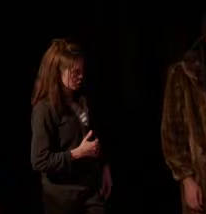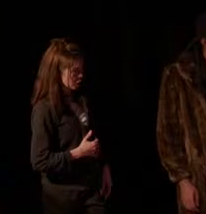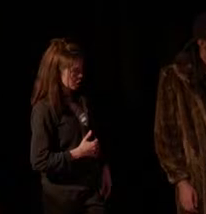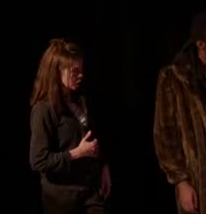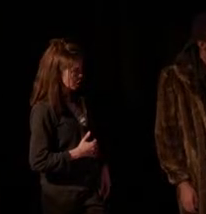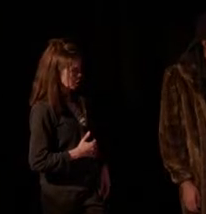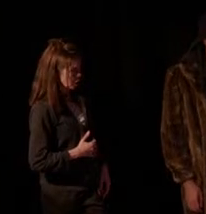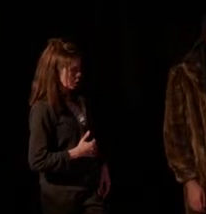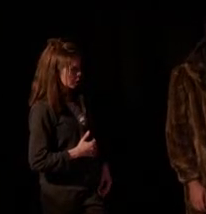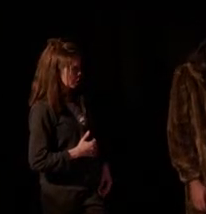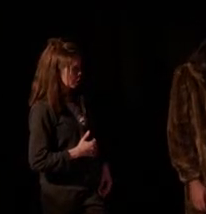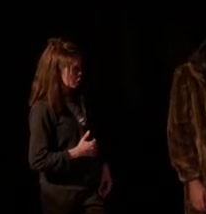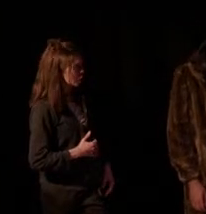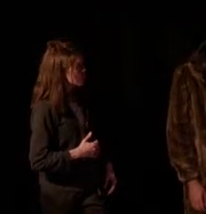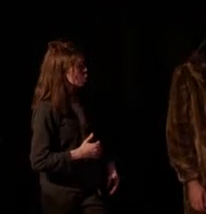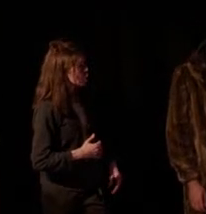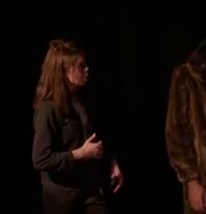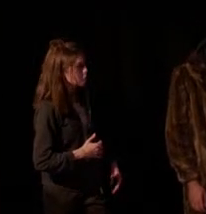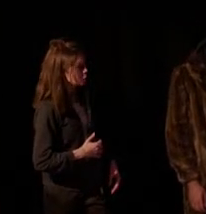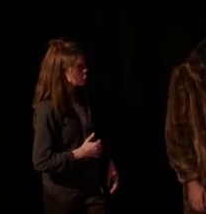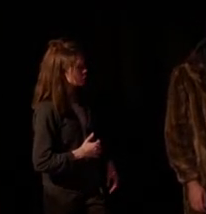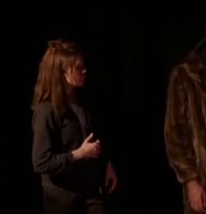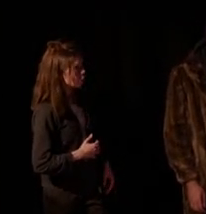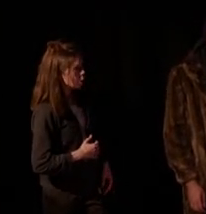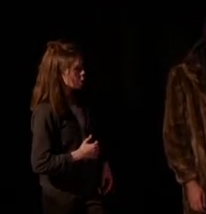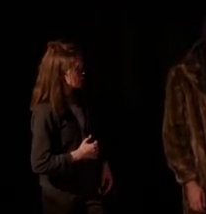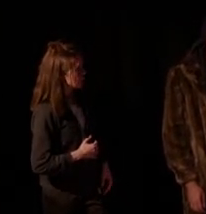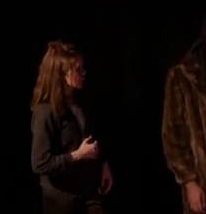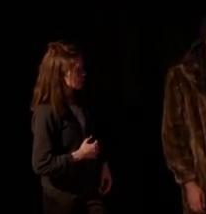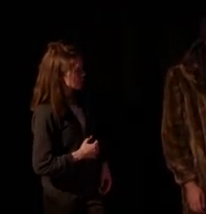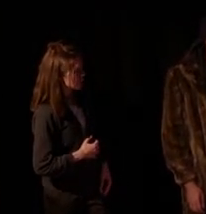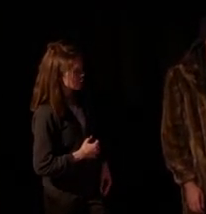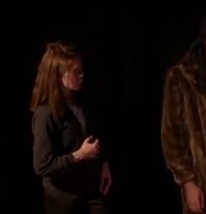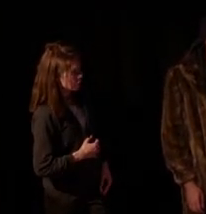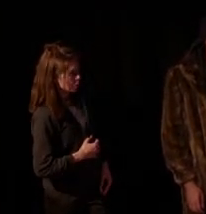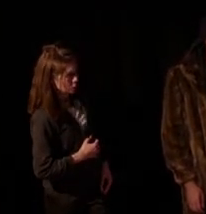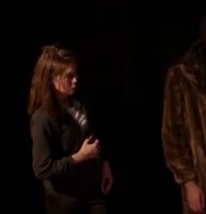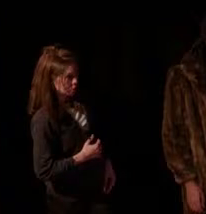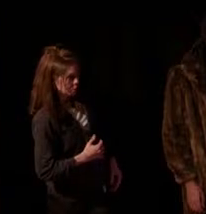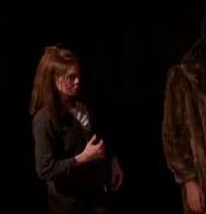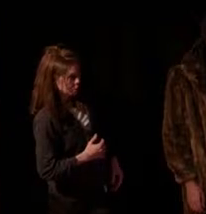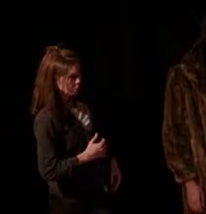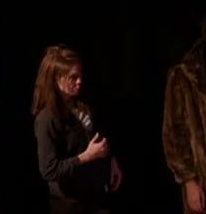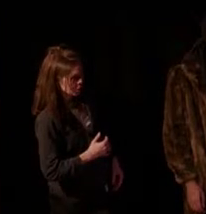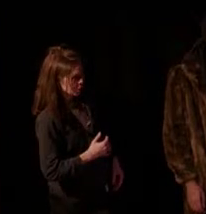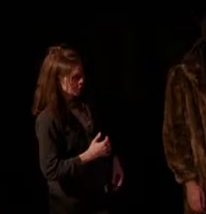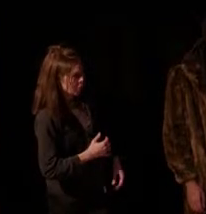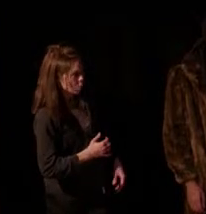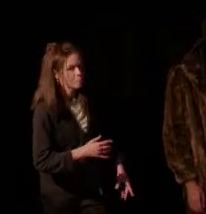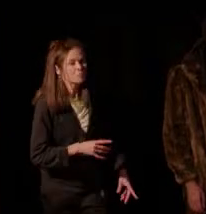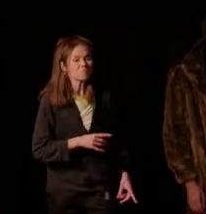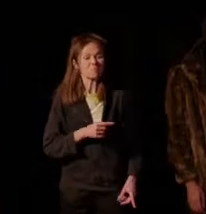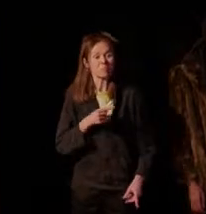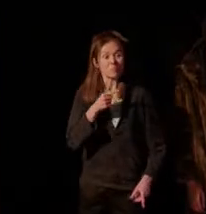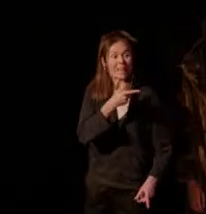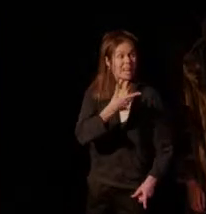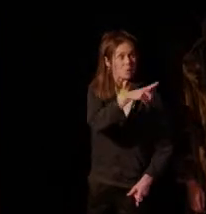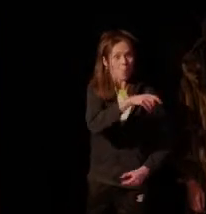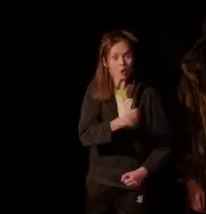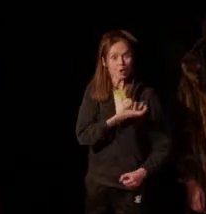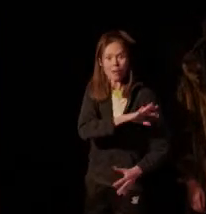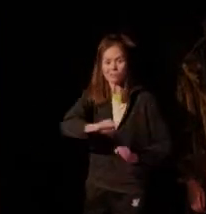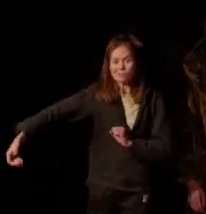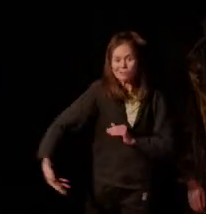Now, take her to the cellar, and any who speak for her are guilty because they speak.